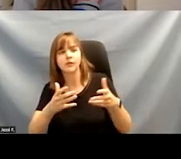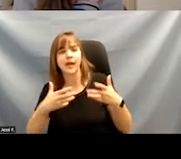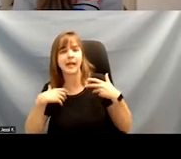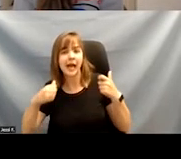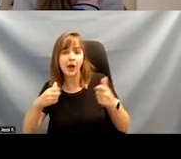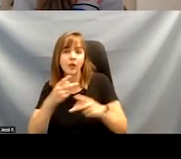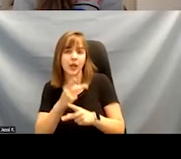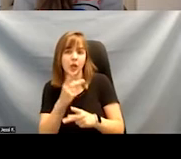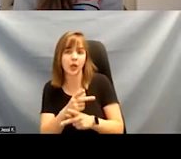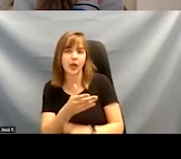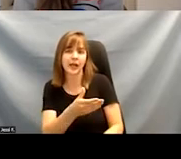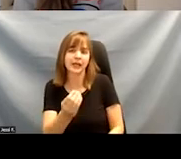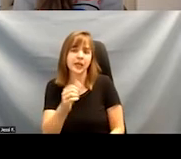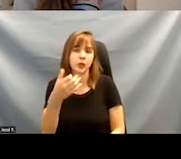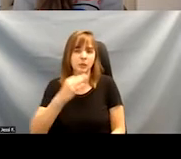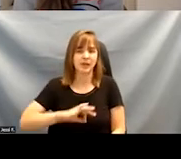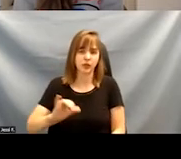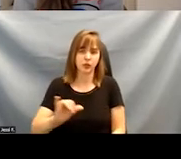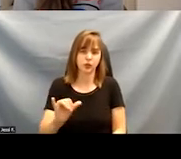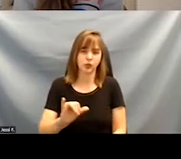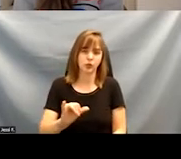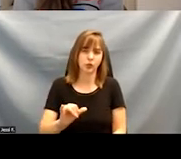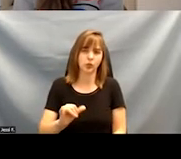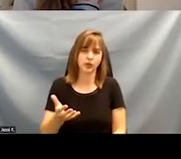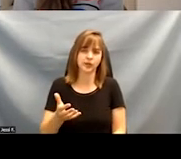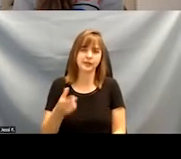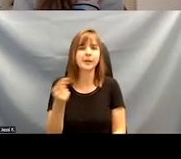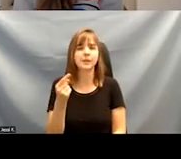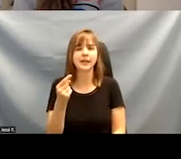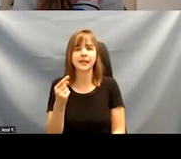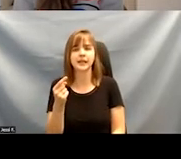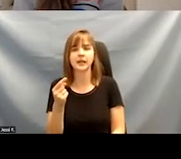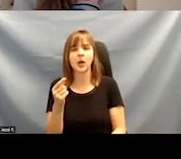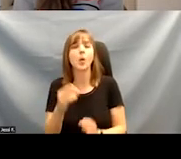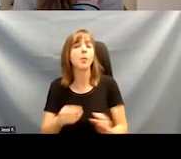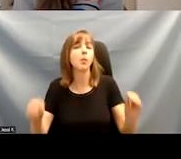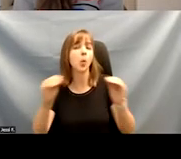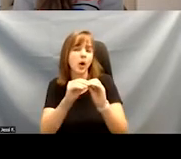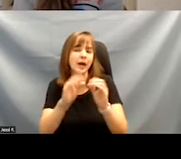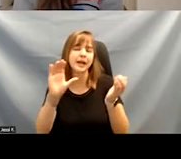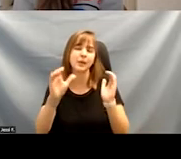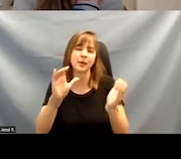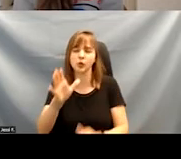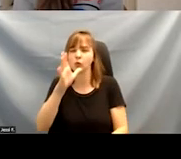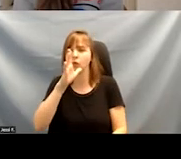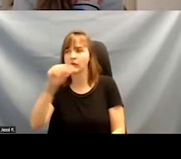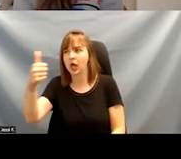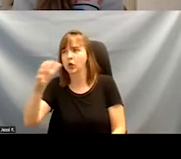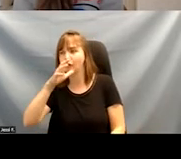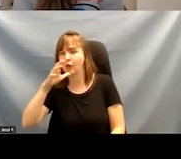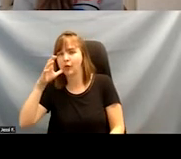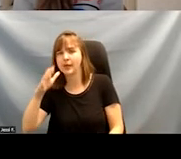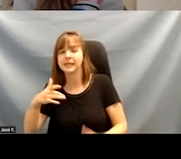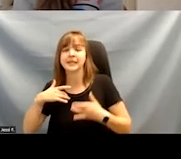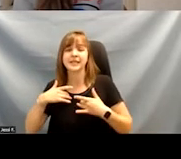and other benefits that's not standard in my industry. Typically, you know, you get your